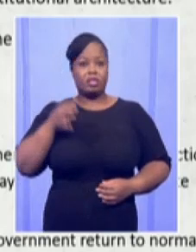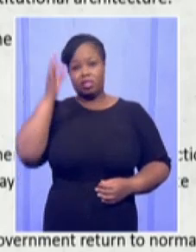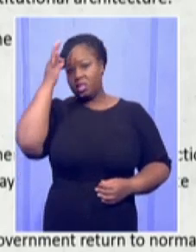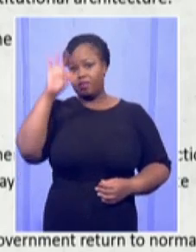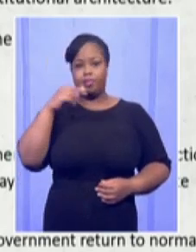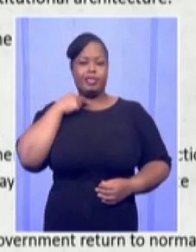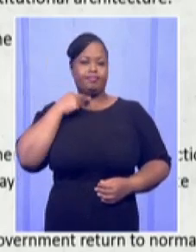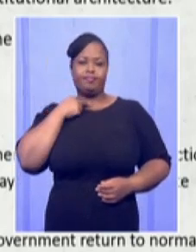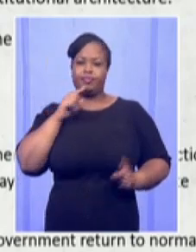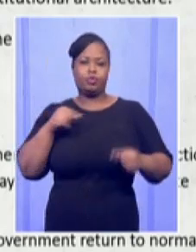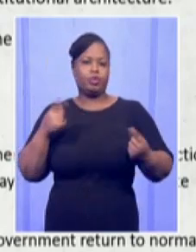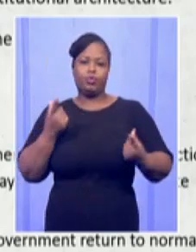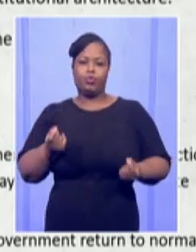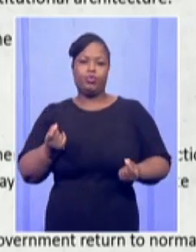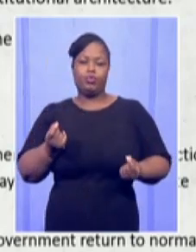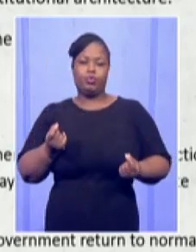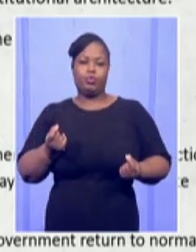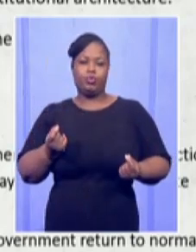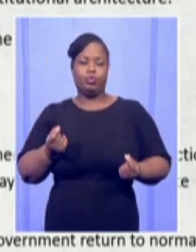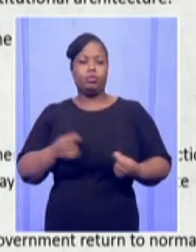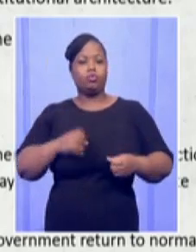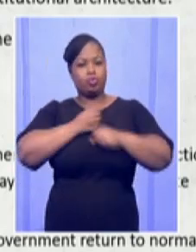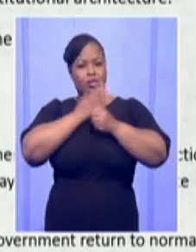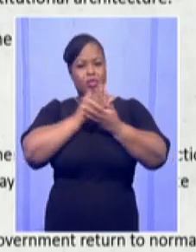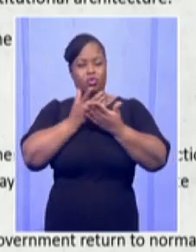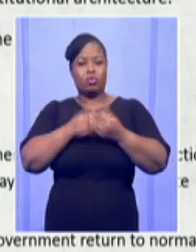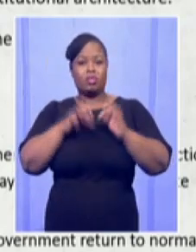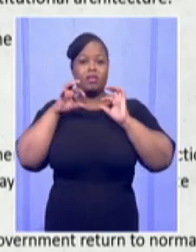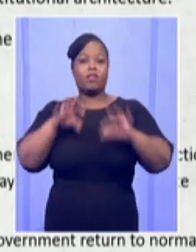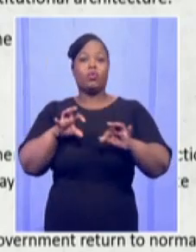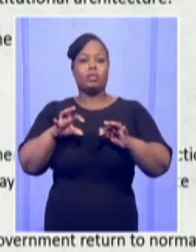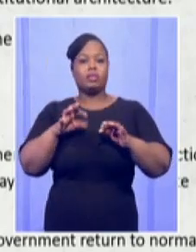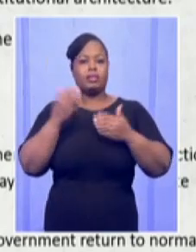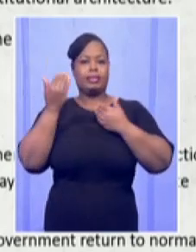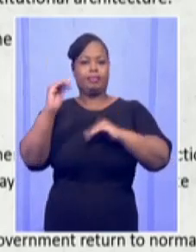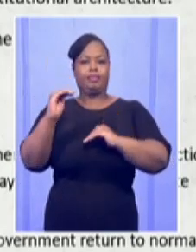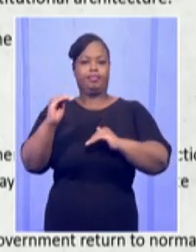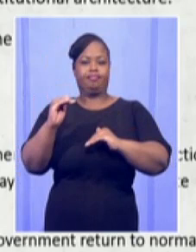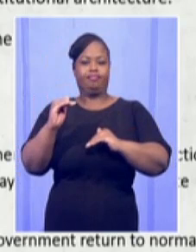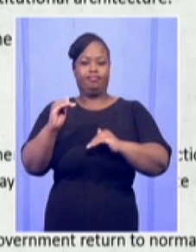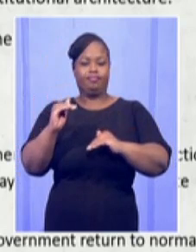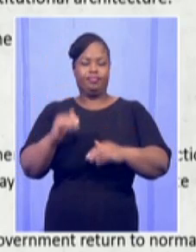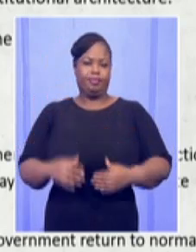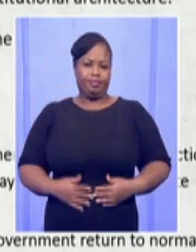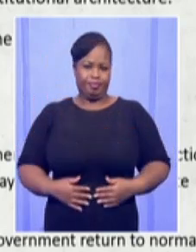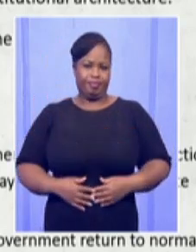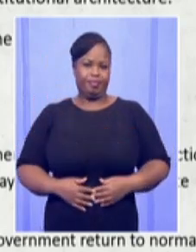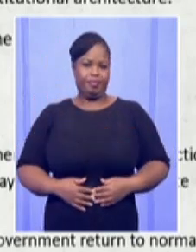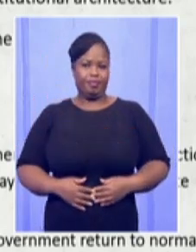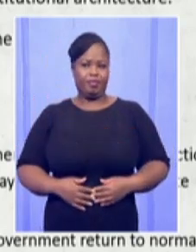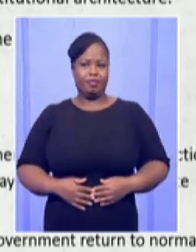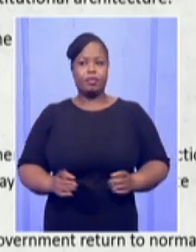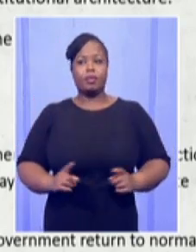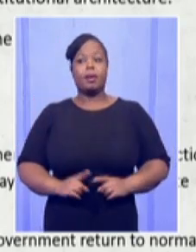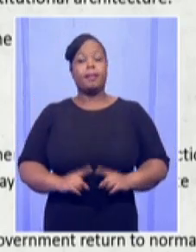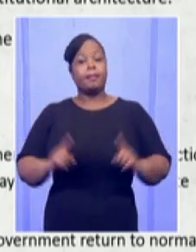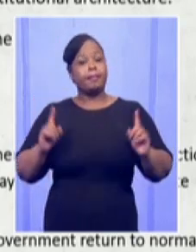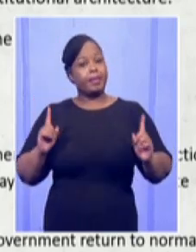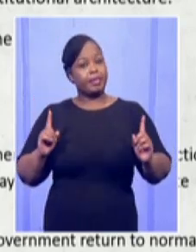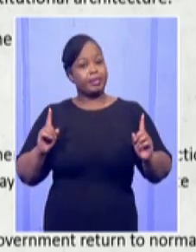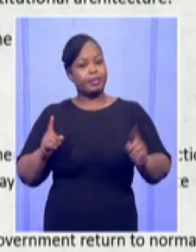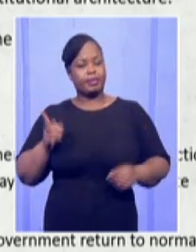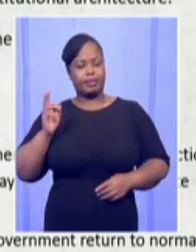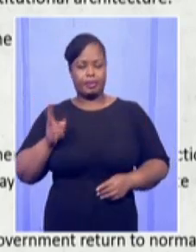did, to impose restrictions also and all those kind of things. But in the same